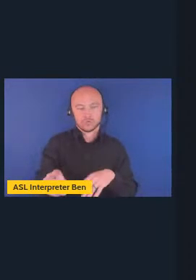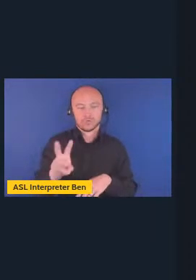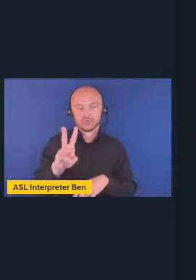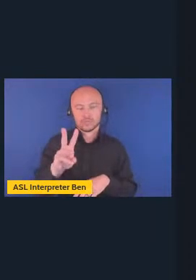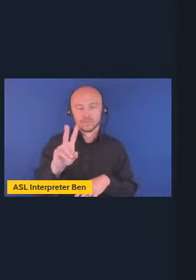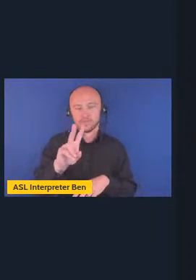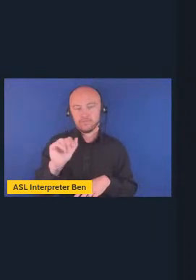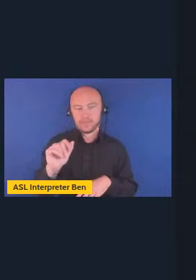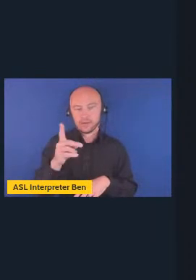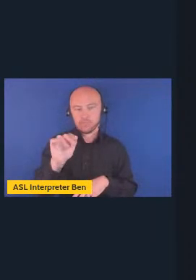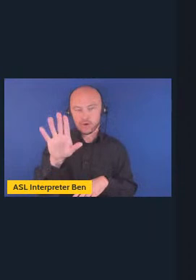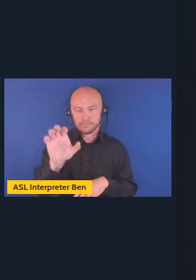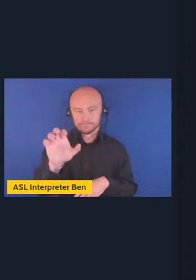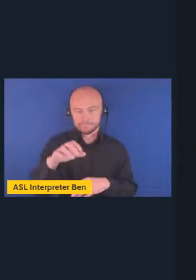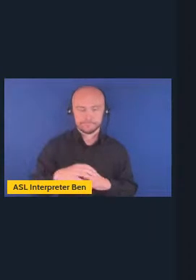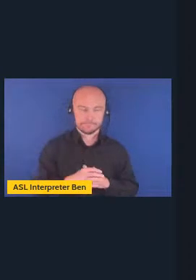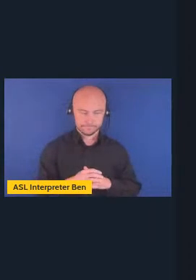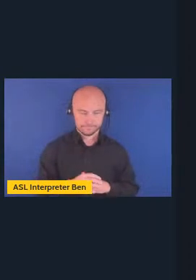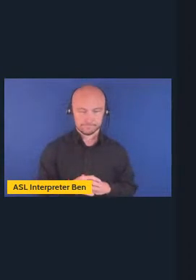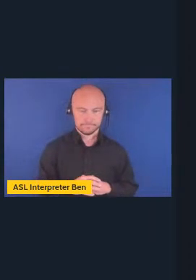VMware.